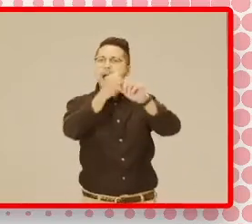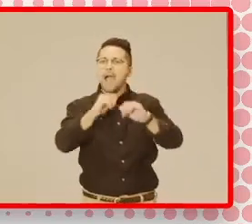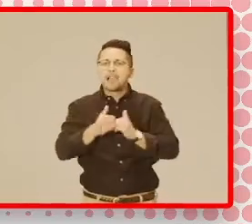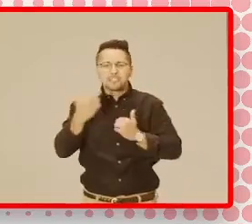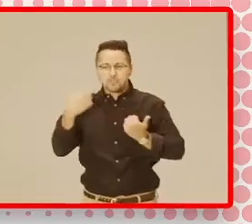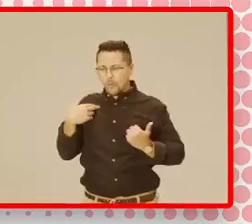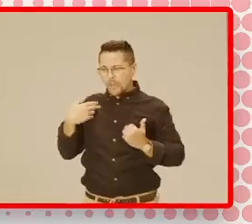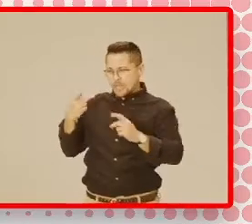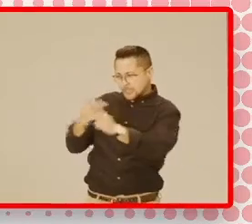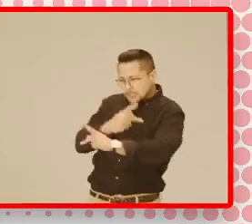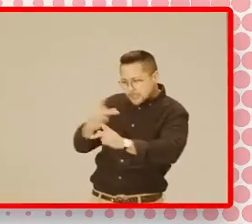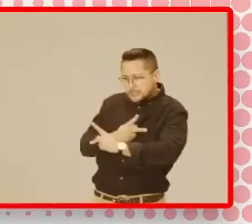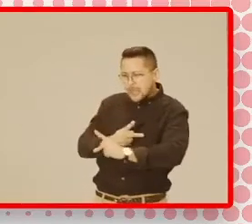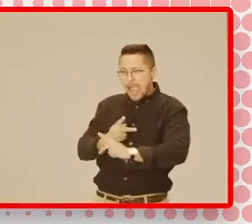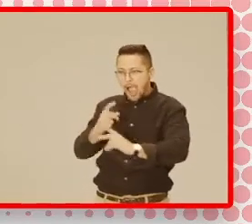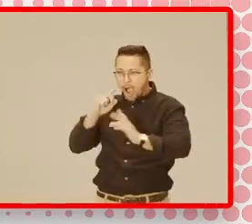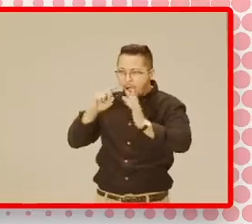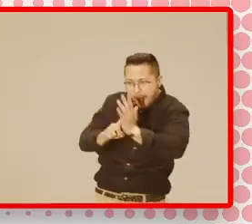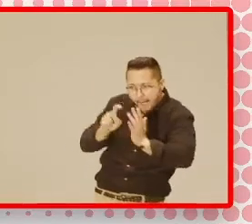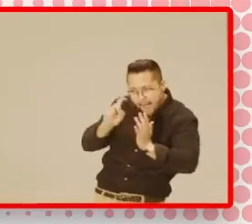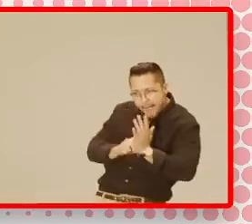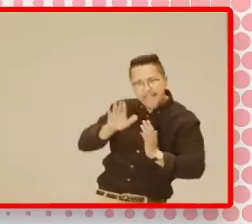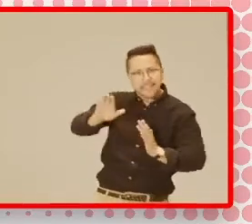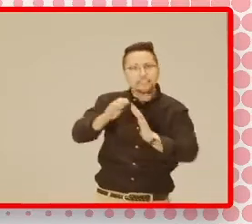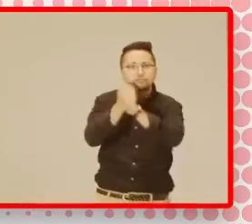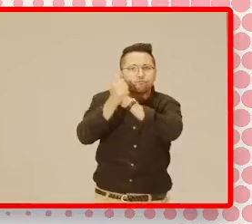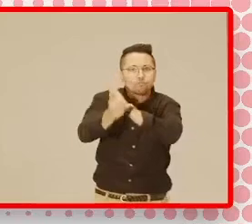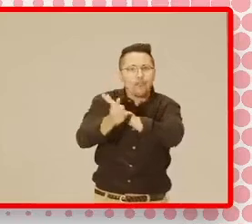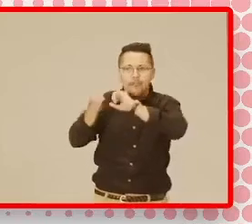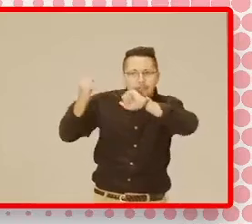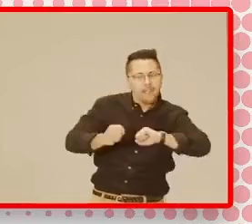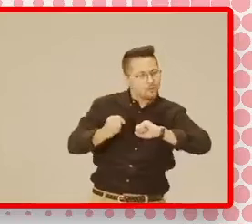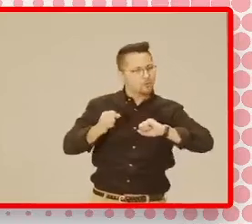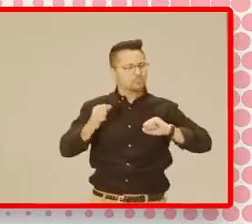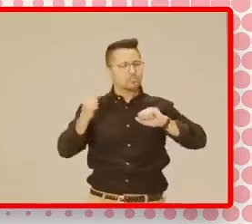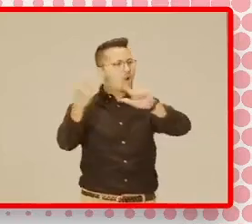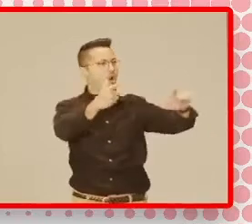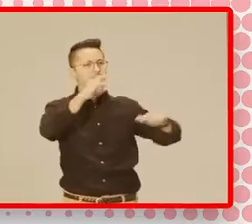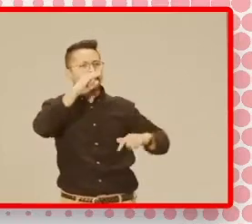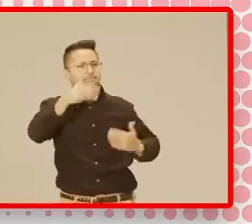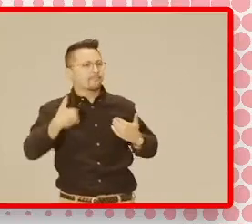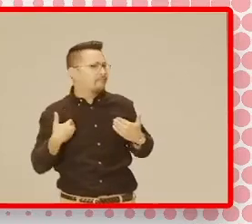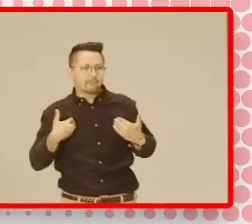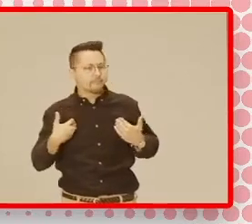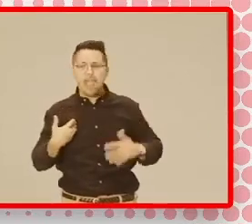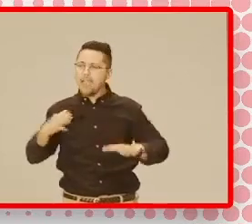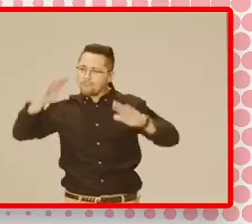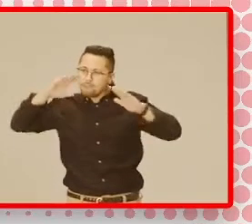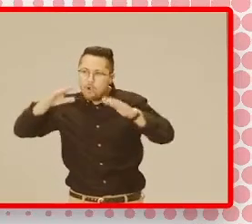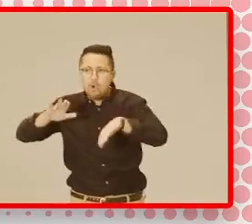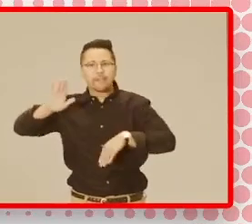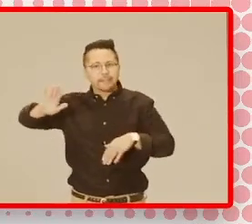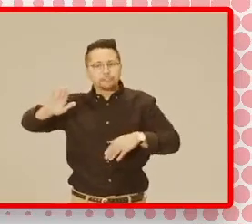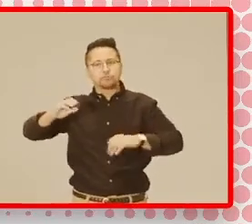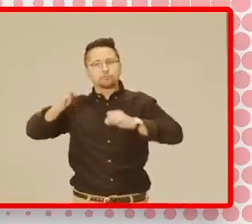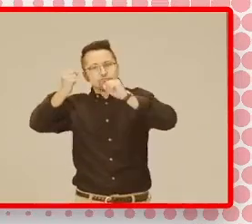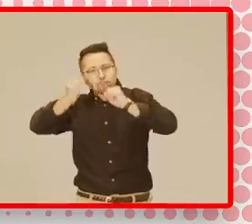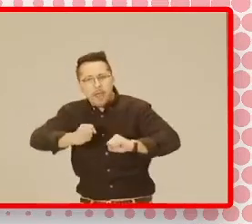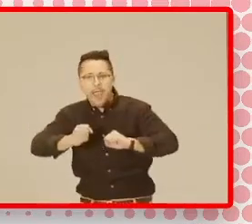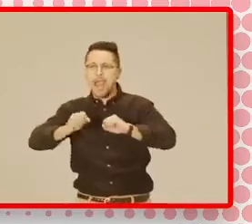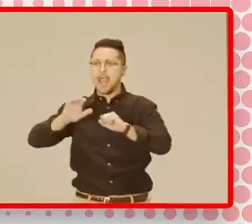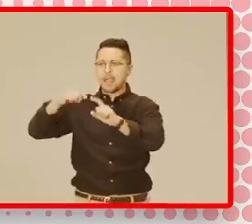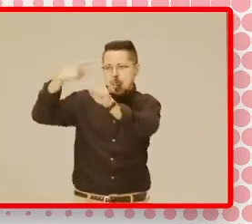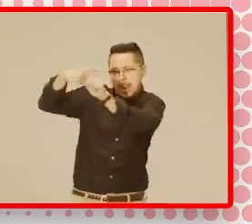and identify his strengths, which all of our kids have, and focus on the strengths and his abilities and not on his